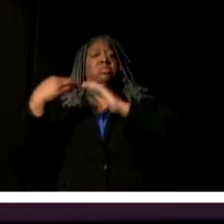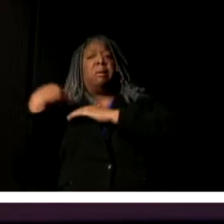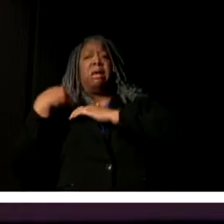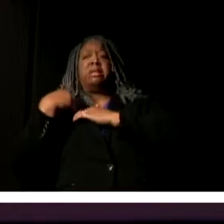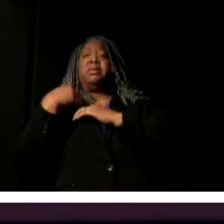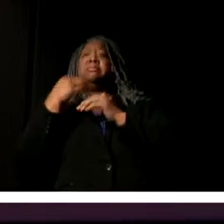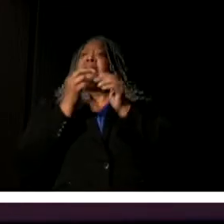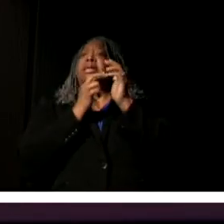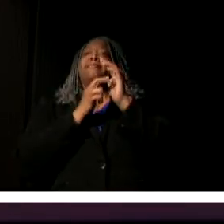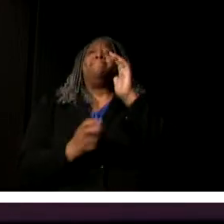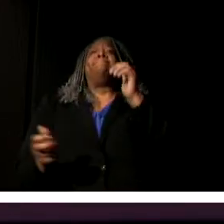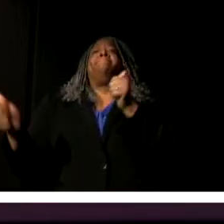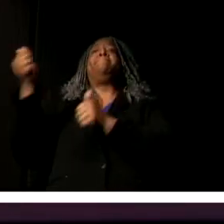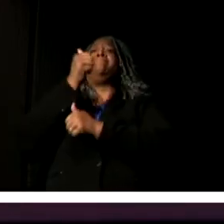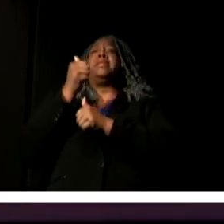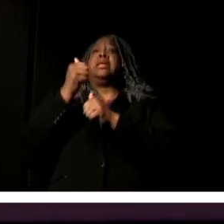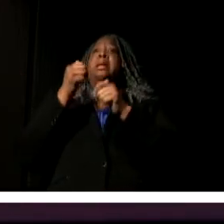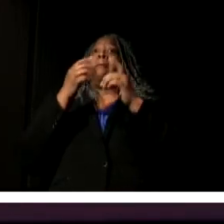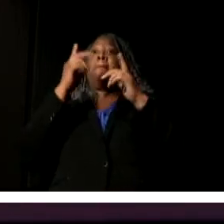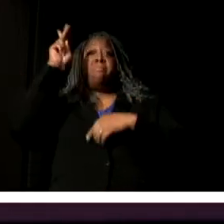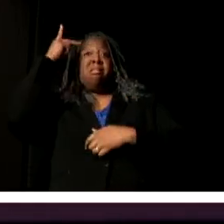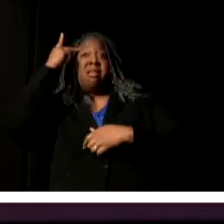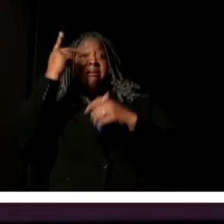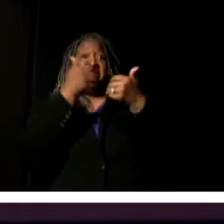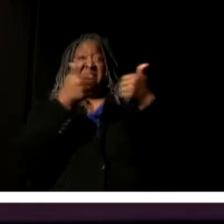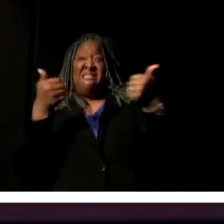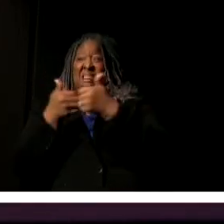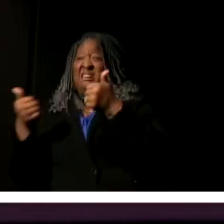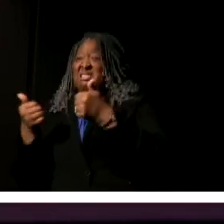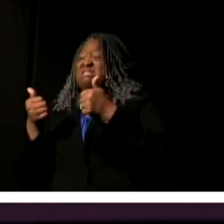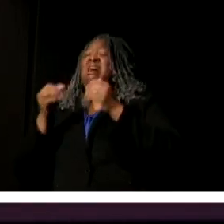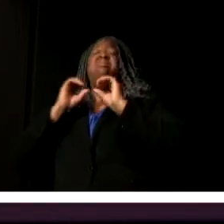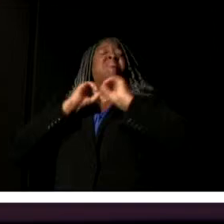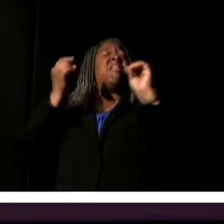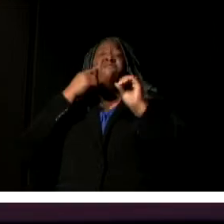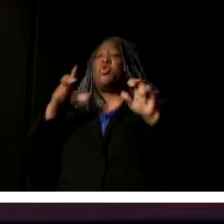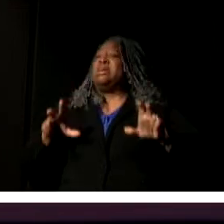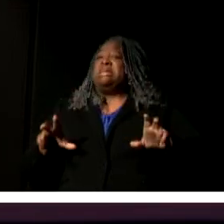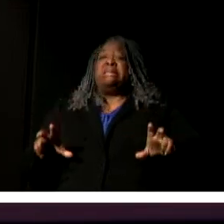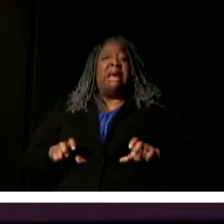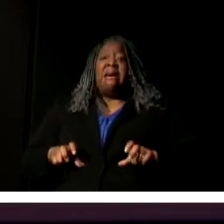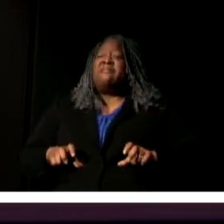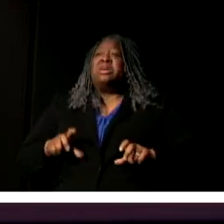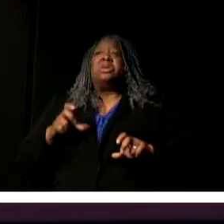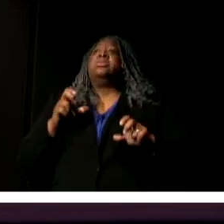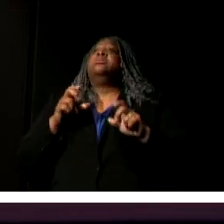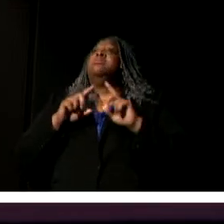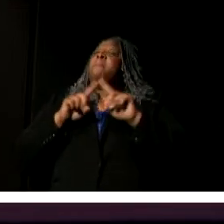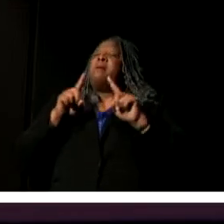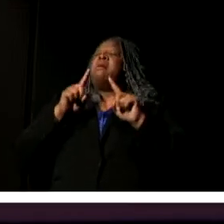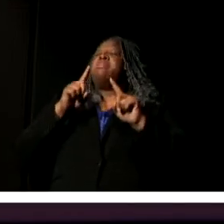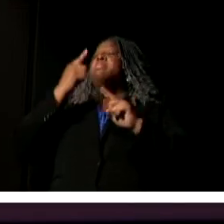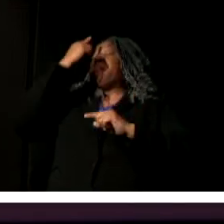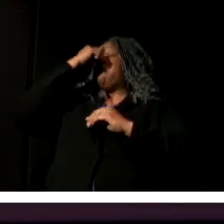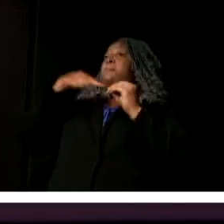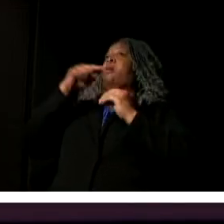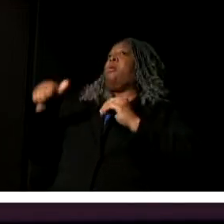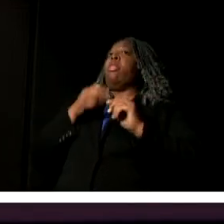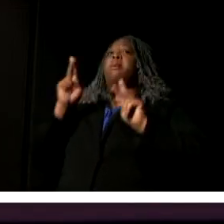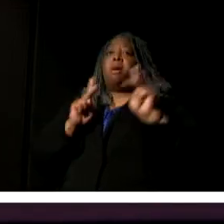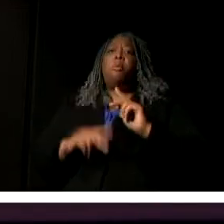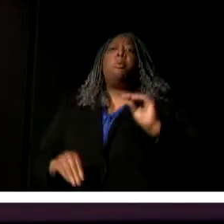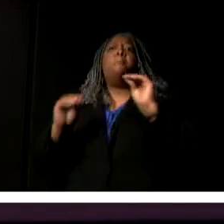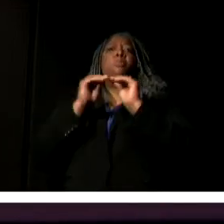transcends political divisions, doing nothing from selfishness or empty conceit, but considering others as more important